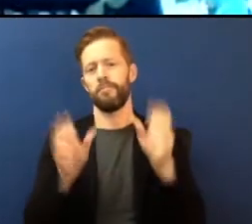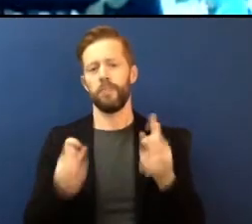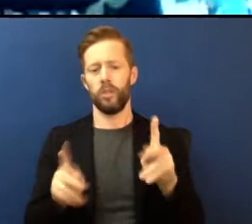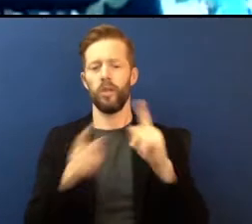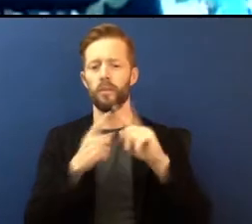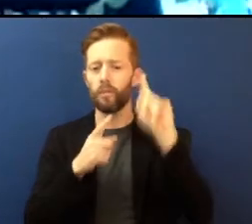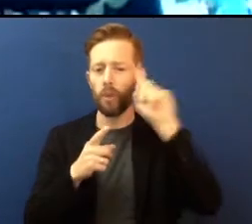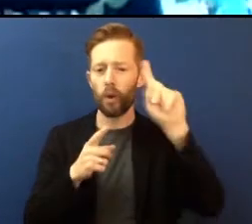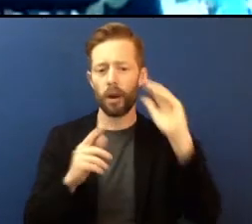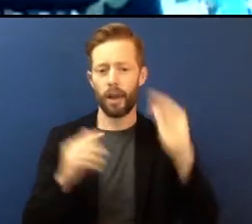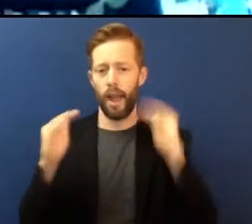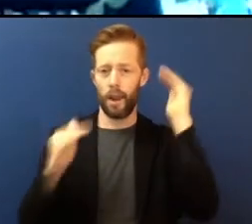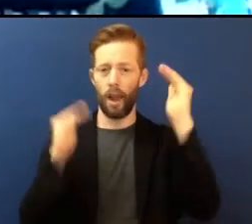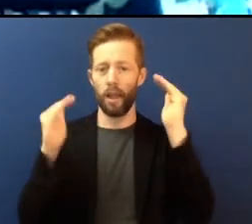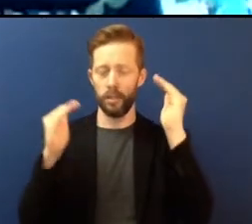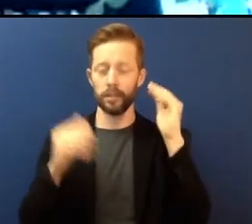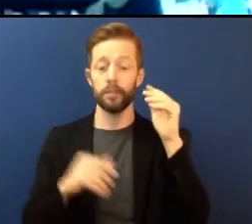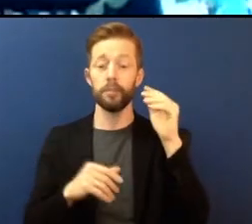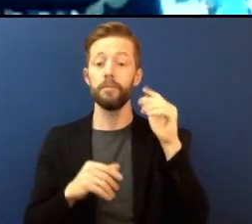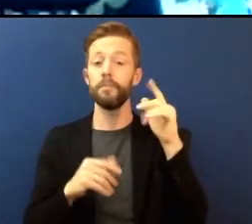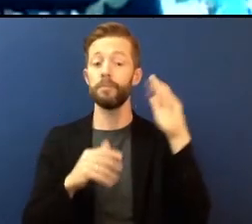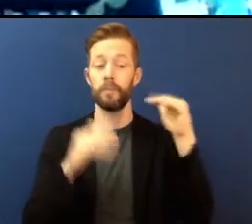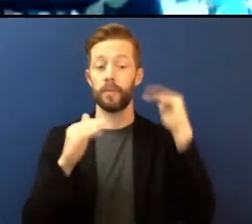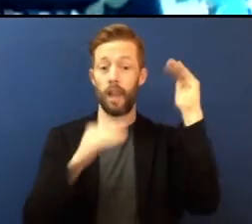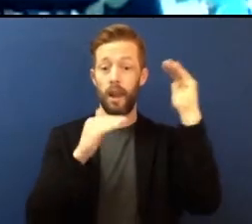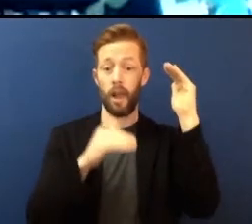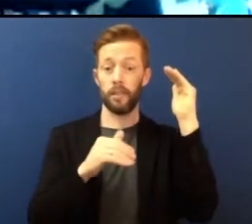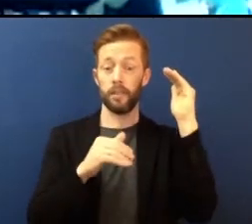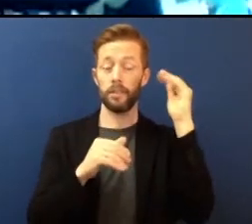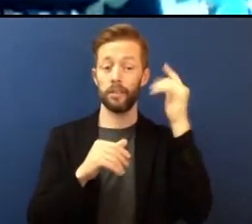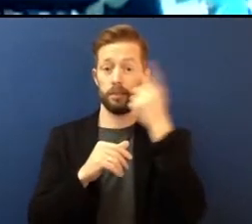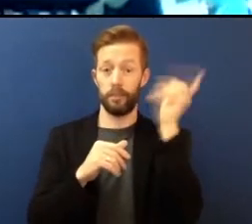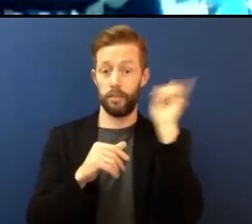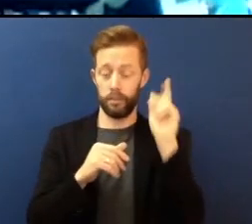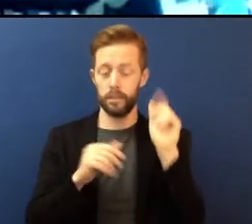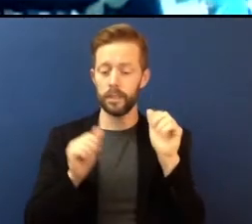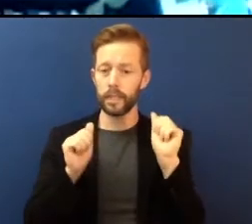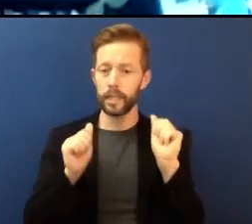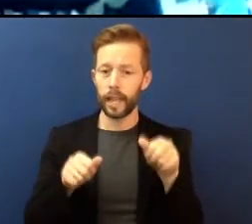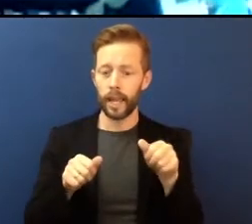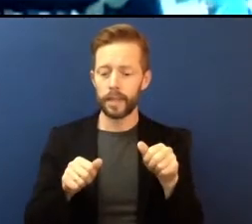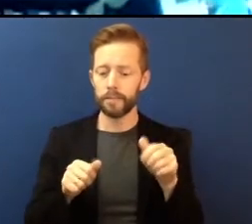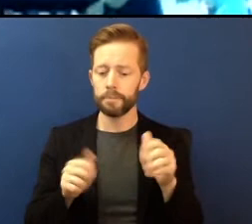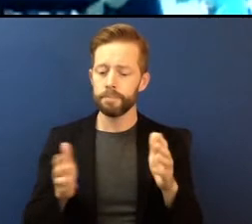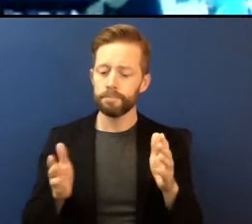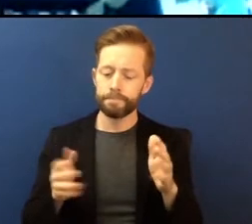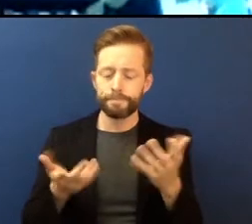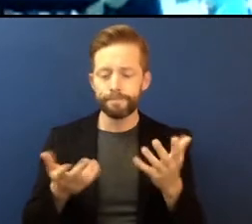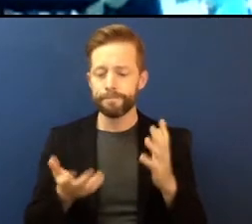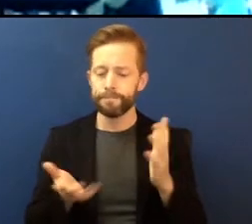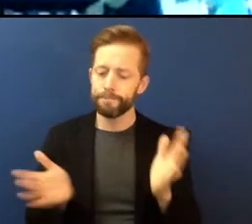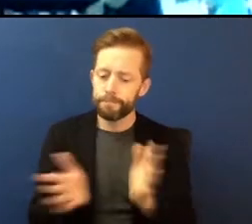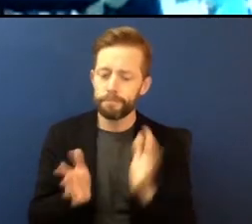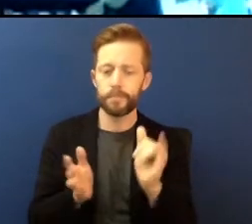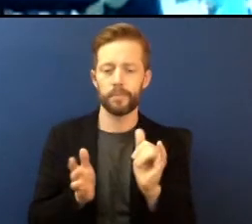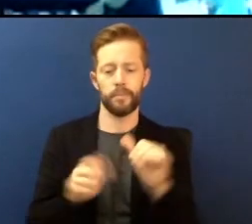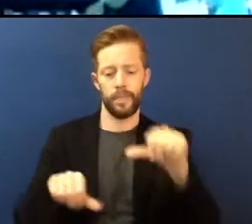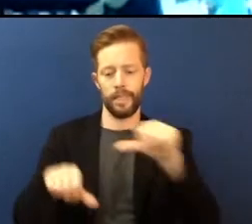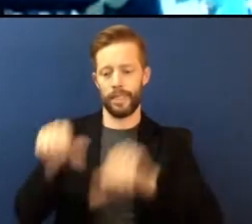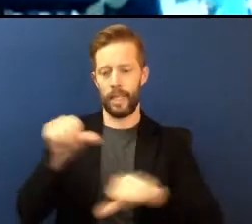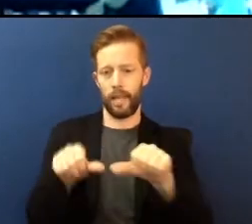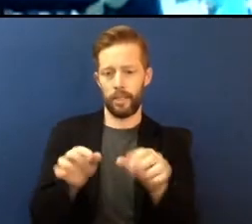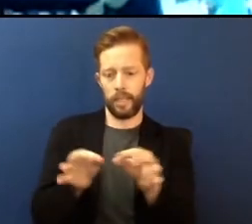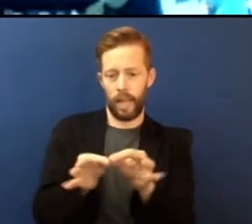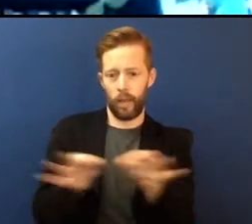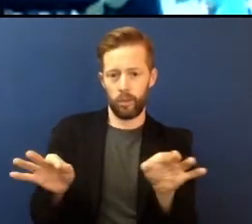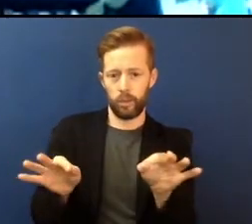incredible opportunity for the adults around them to encourage using sort of the science